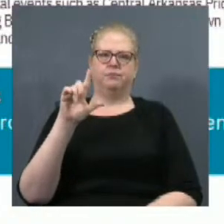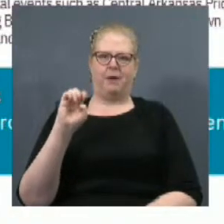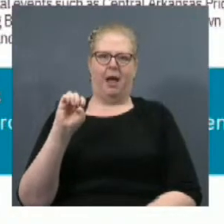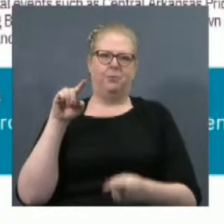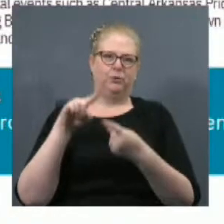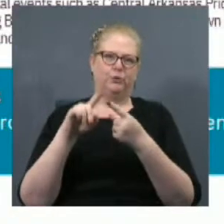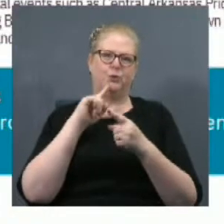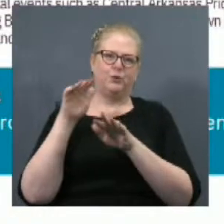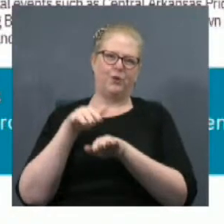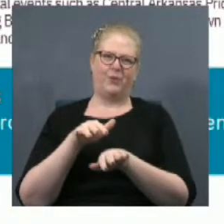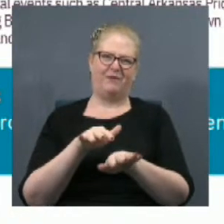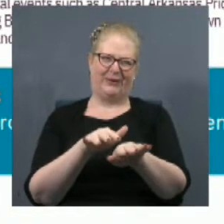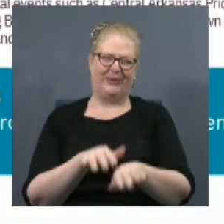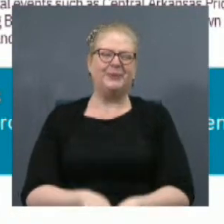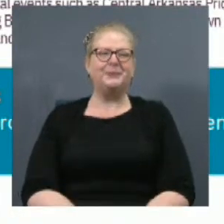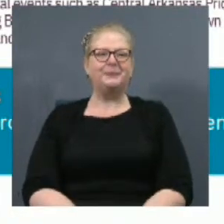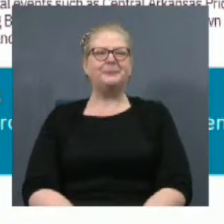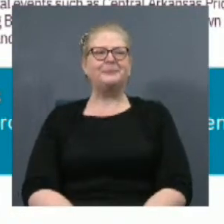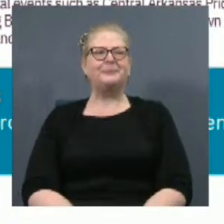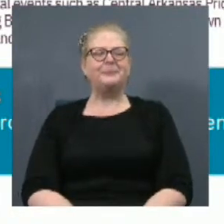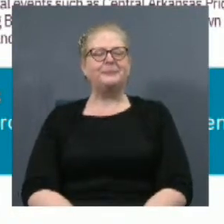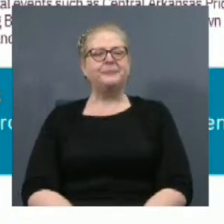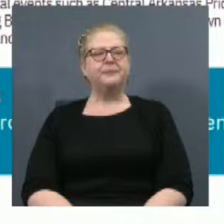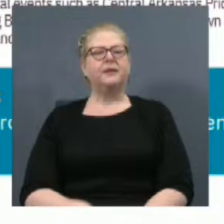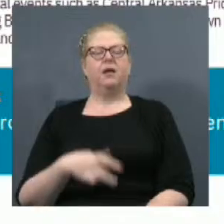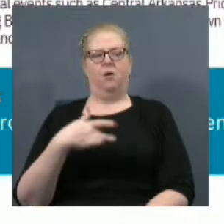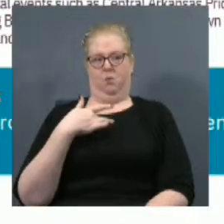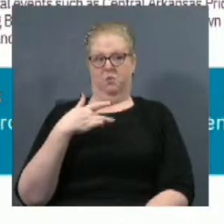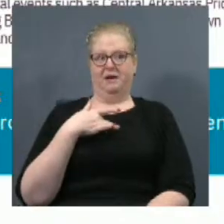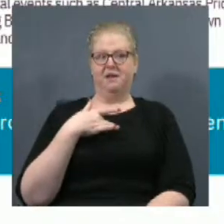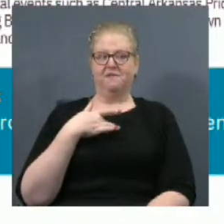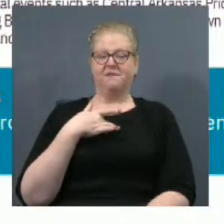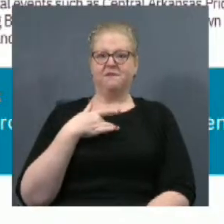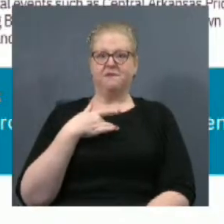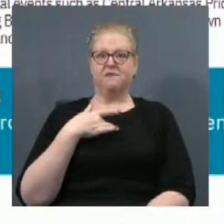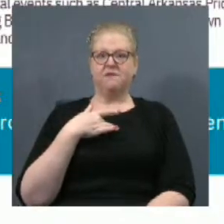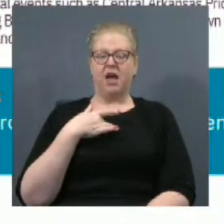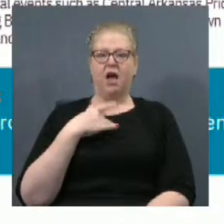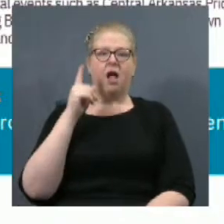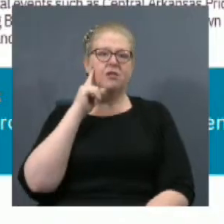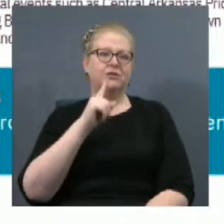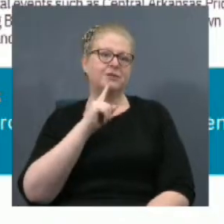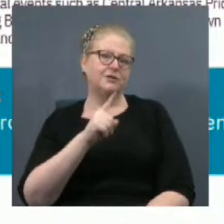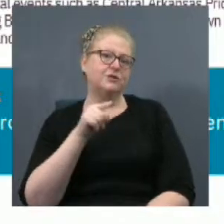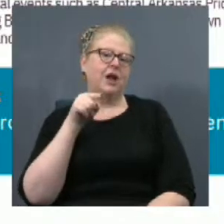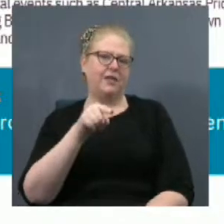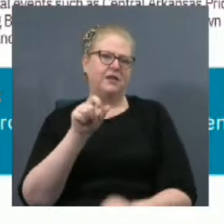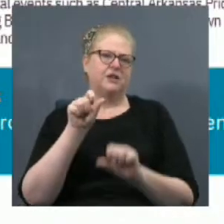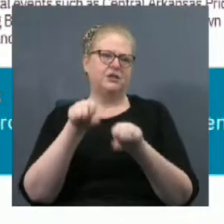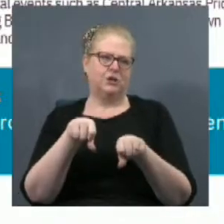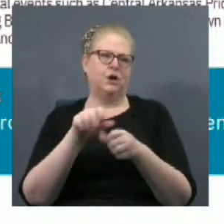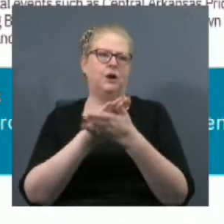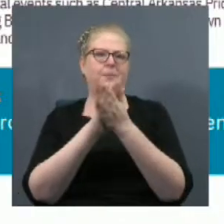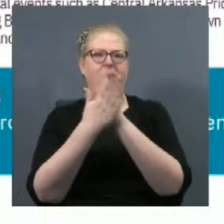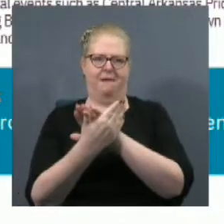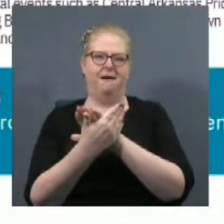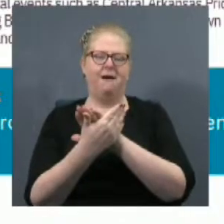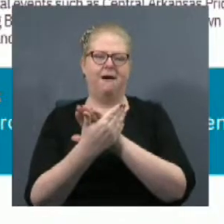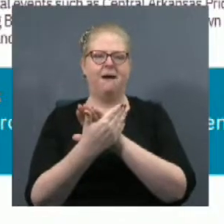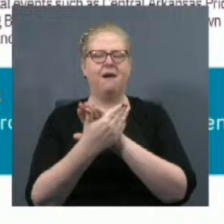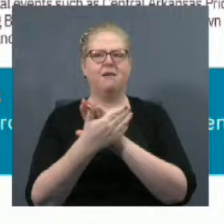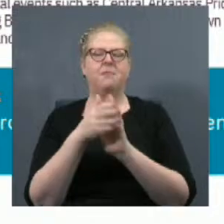very nicely. We feel like this could be a really cultural catalyst, as it